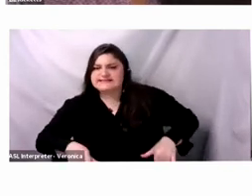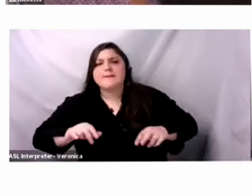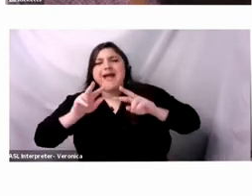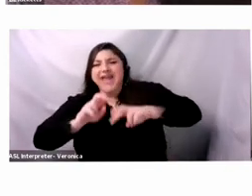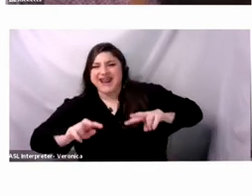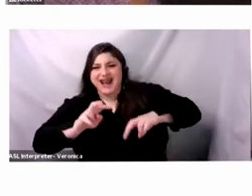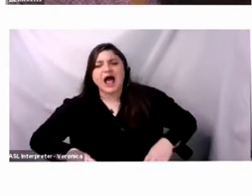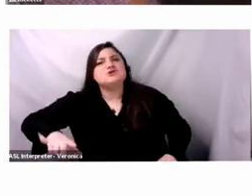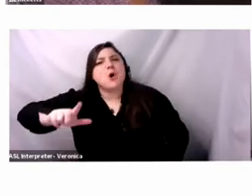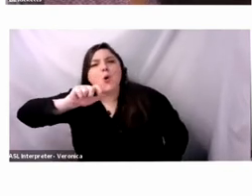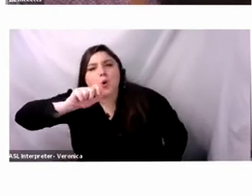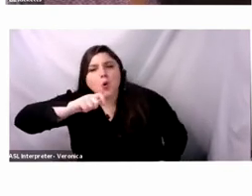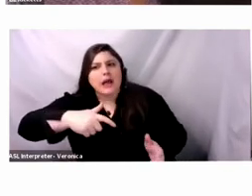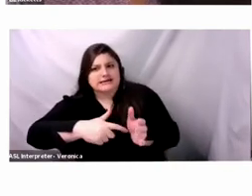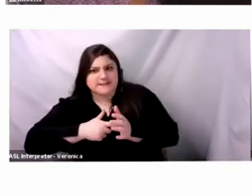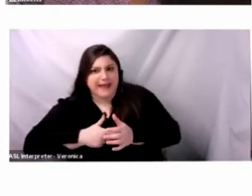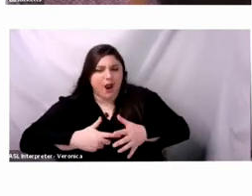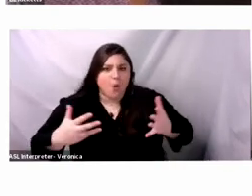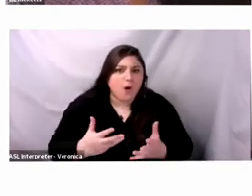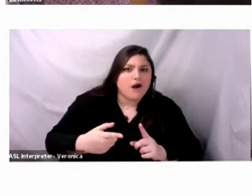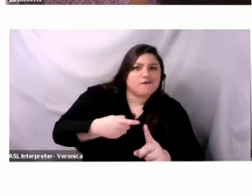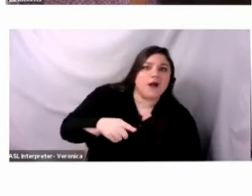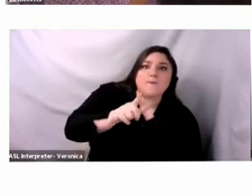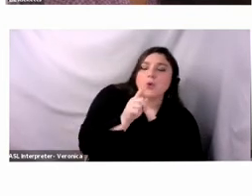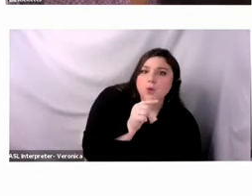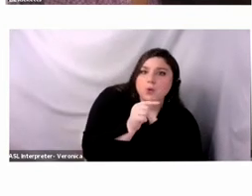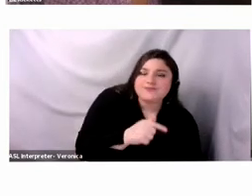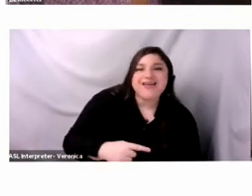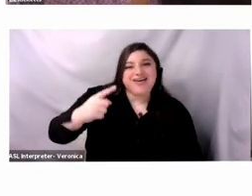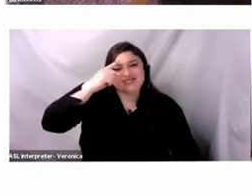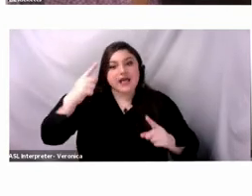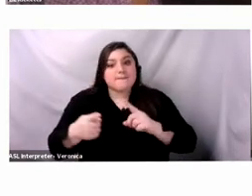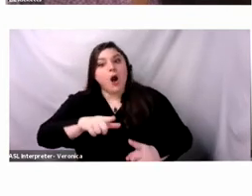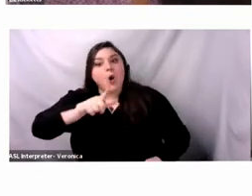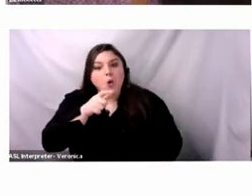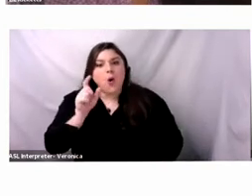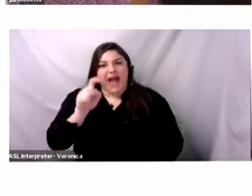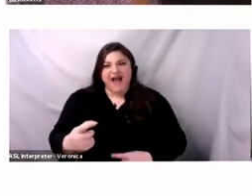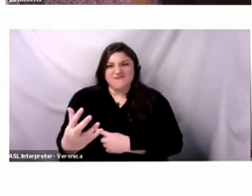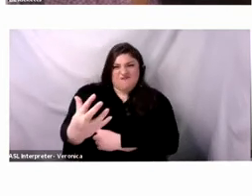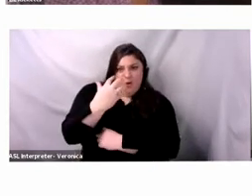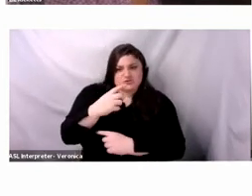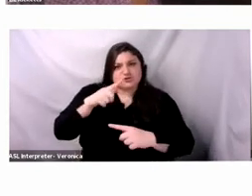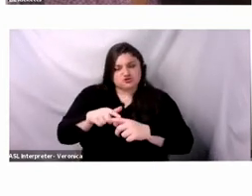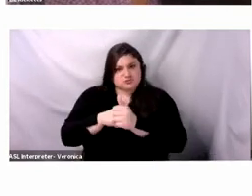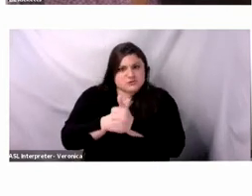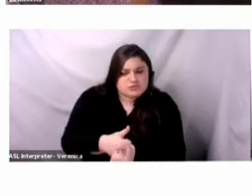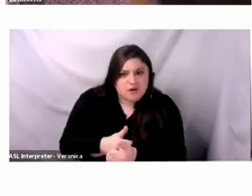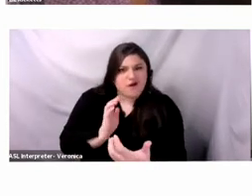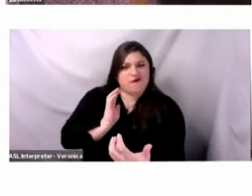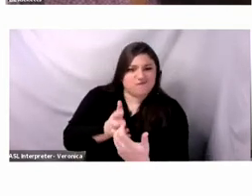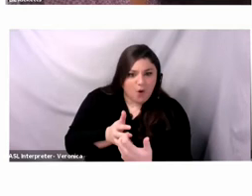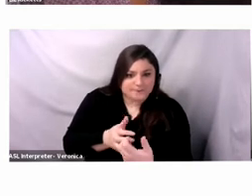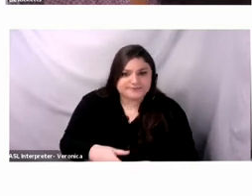compliance. In this way, colonialism creates the conditions for conformity. Navigating oppressive dress codes is not an expression of